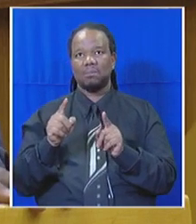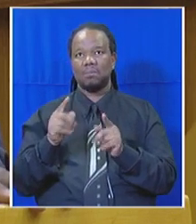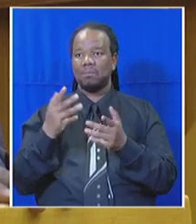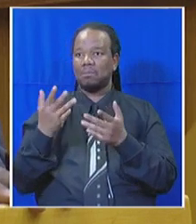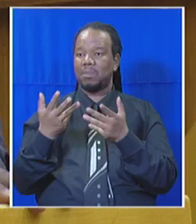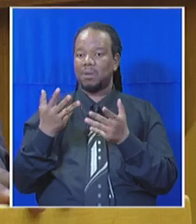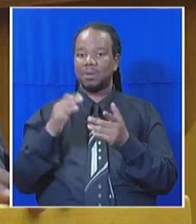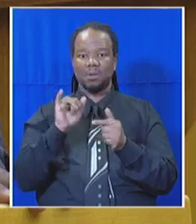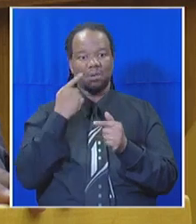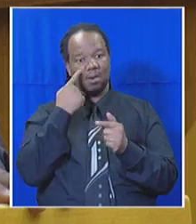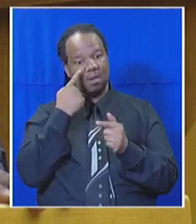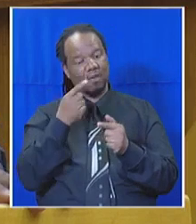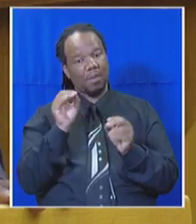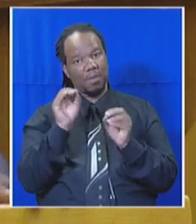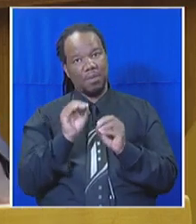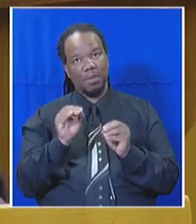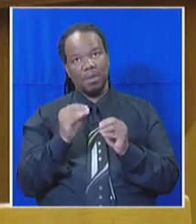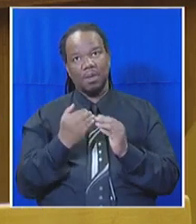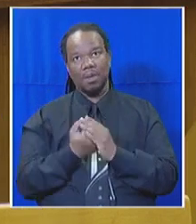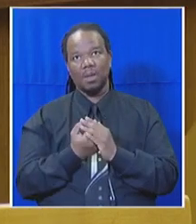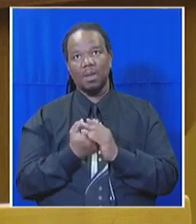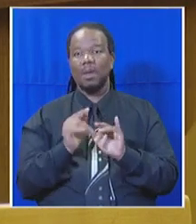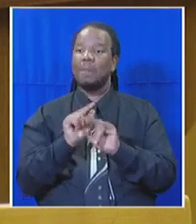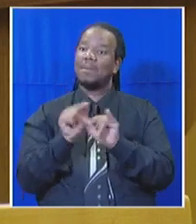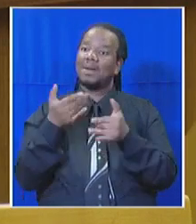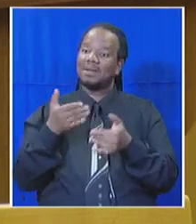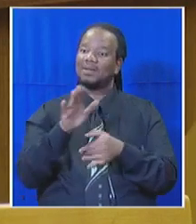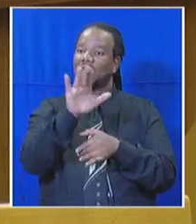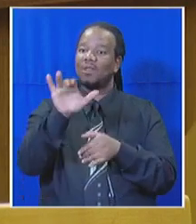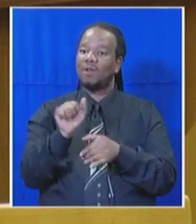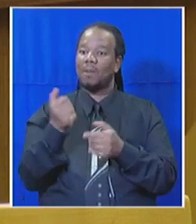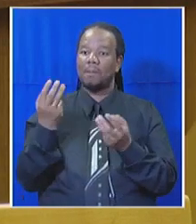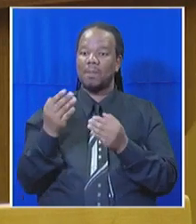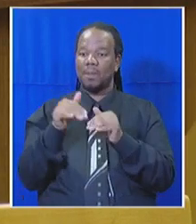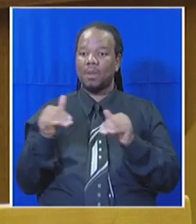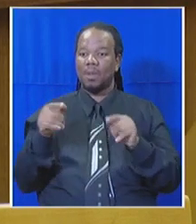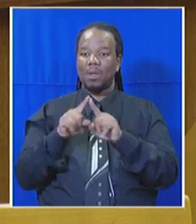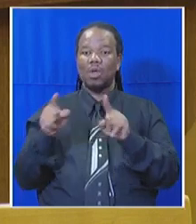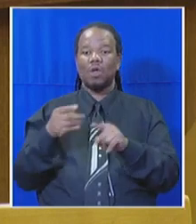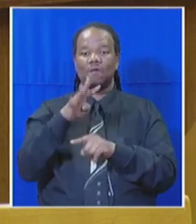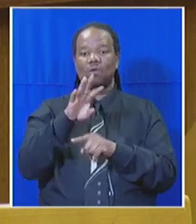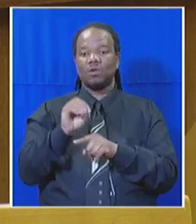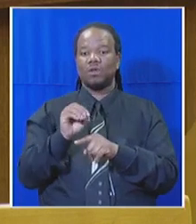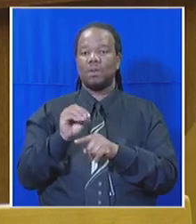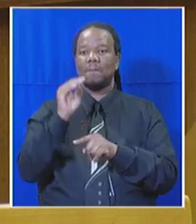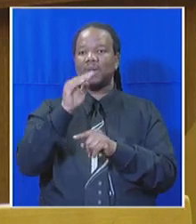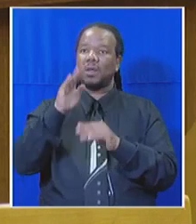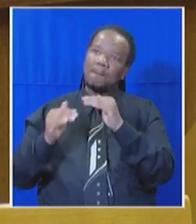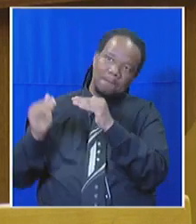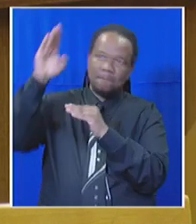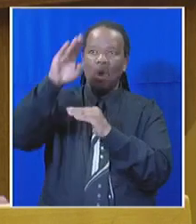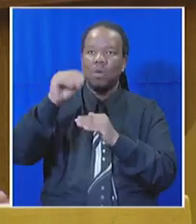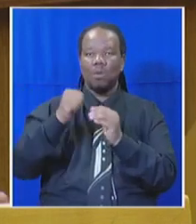found. In actual fact, unemployment rate in South Africa goes beyond 40%. The people who